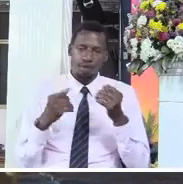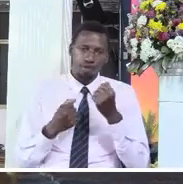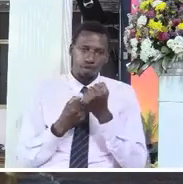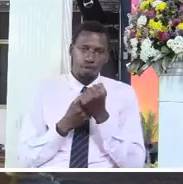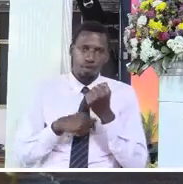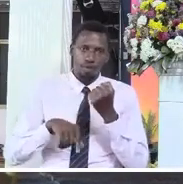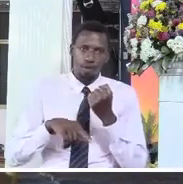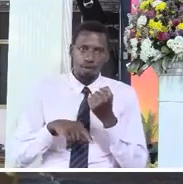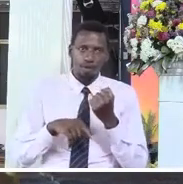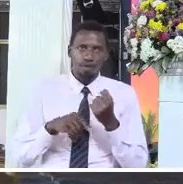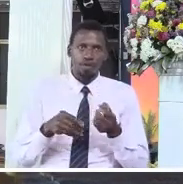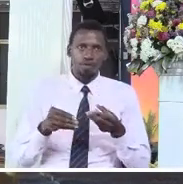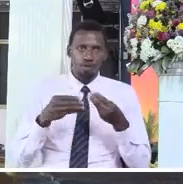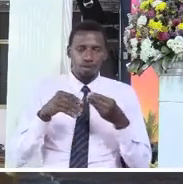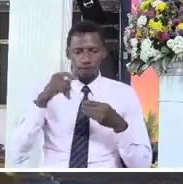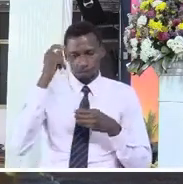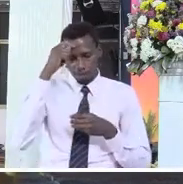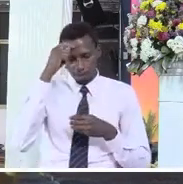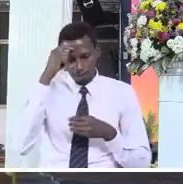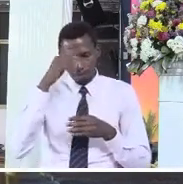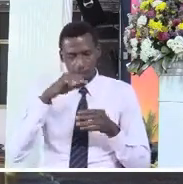us spiritually,